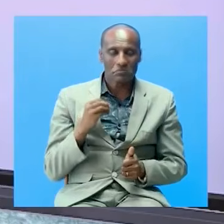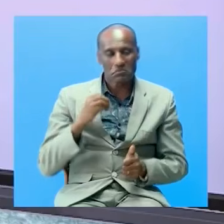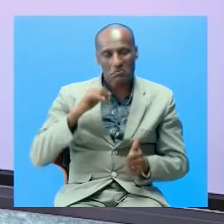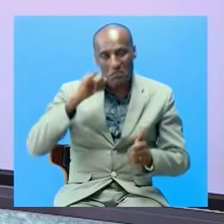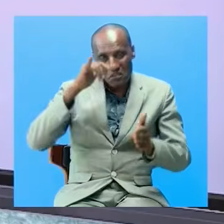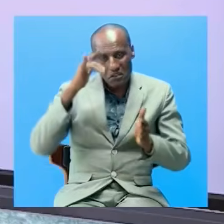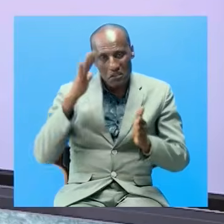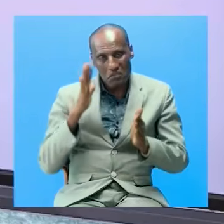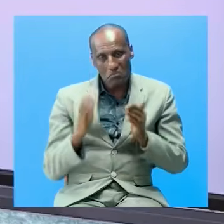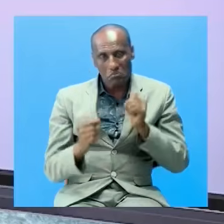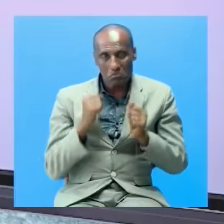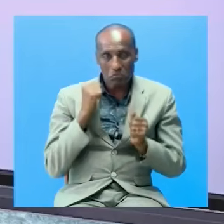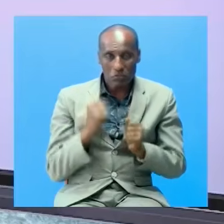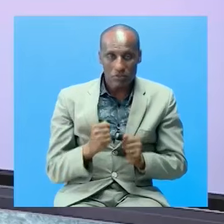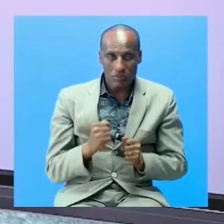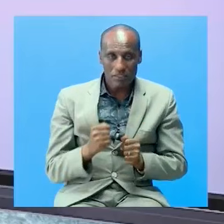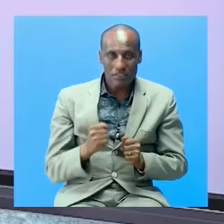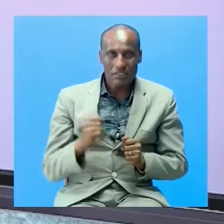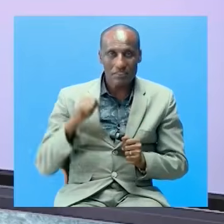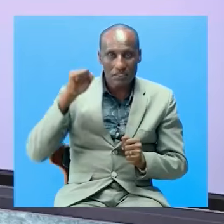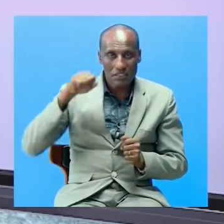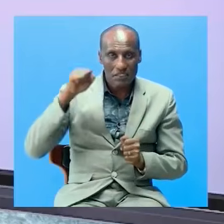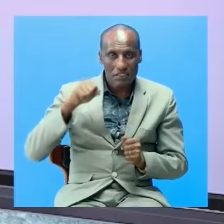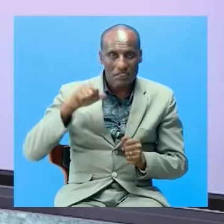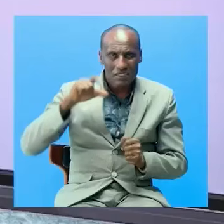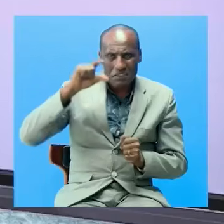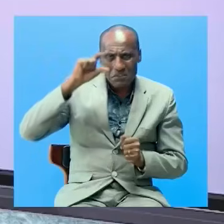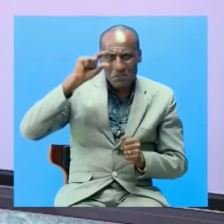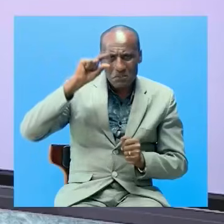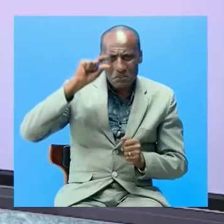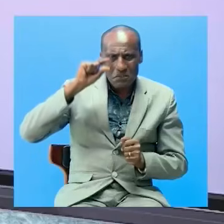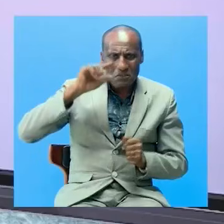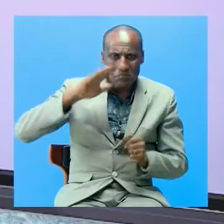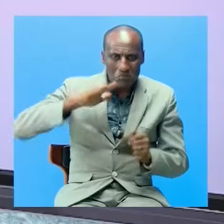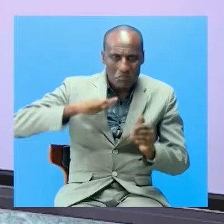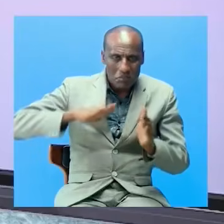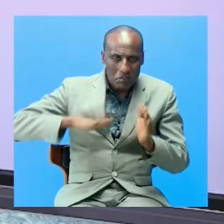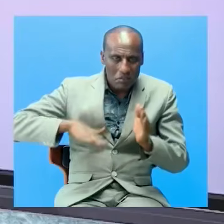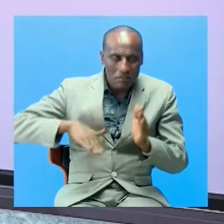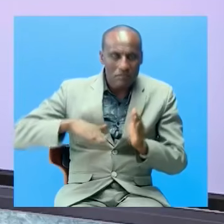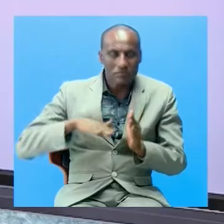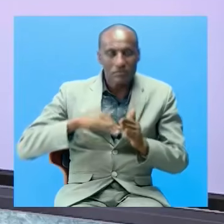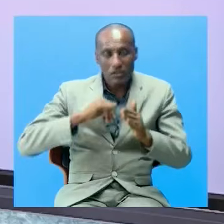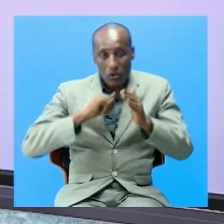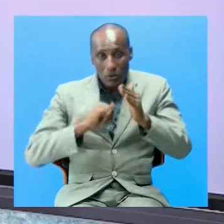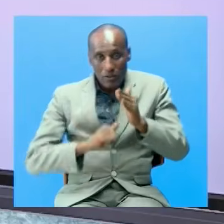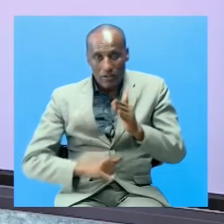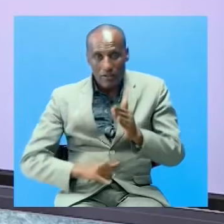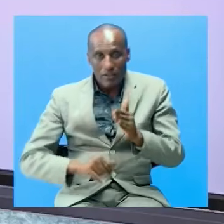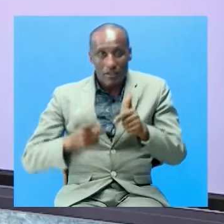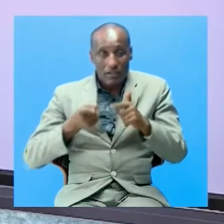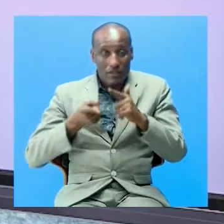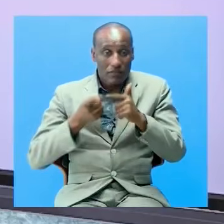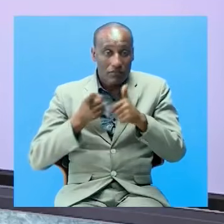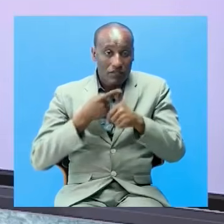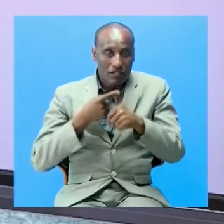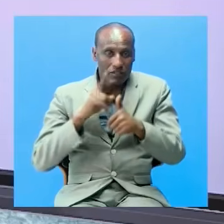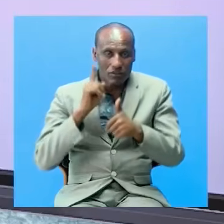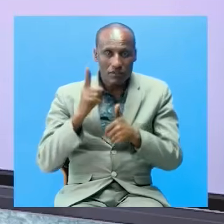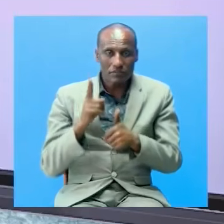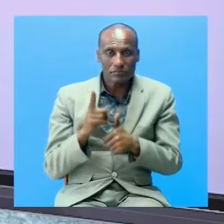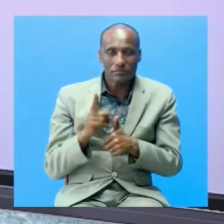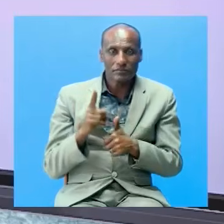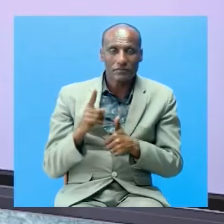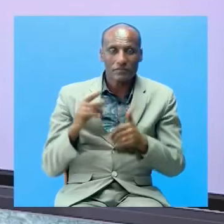100%. And for the second one, will, the possibility is, yes, a little bit, yes,